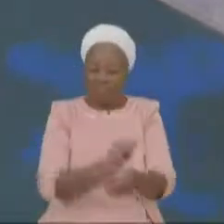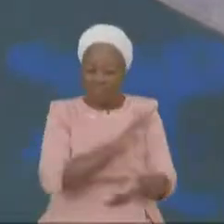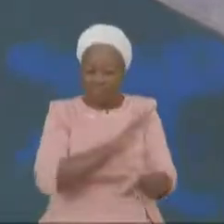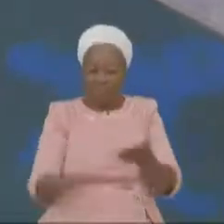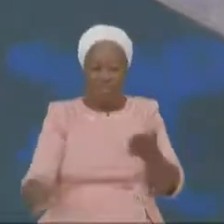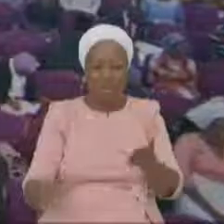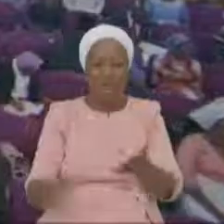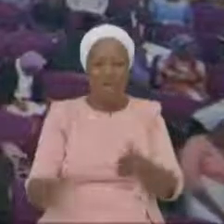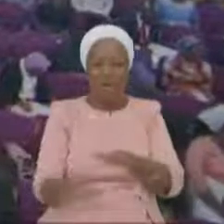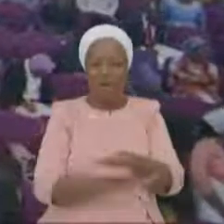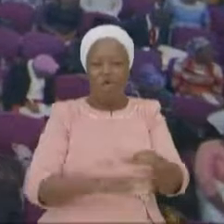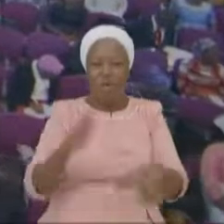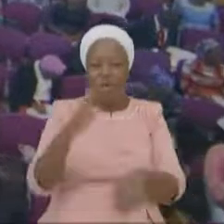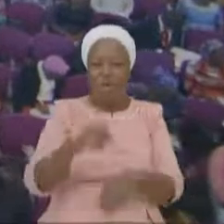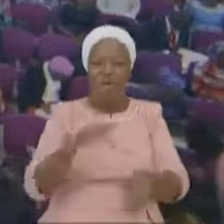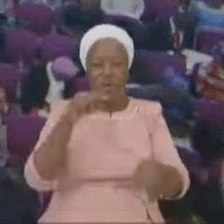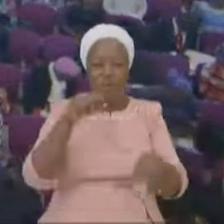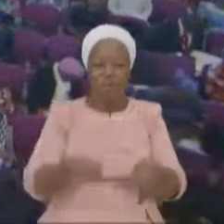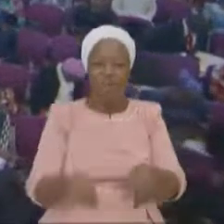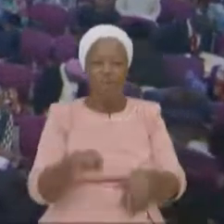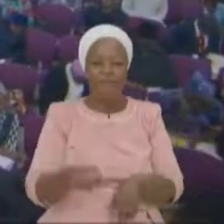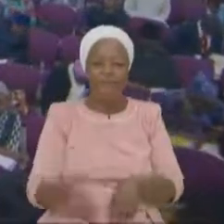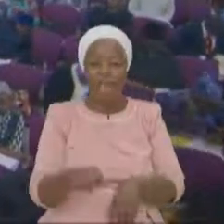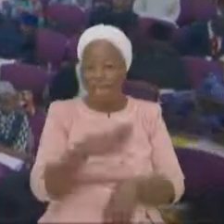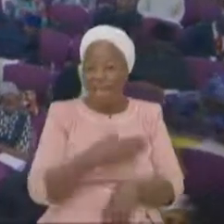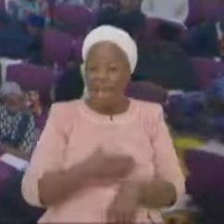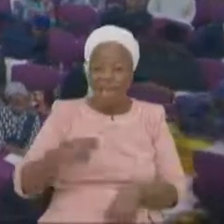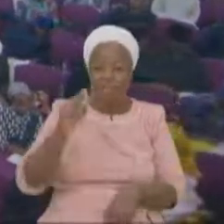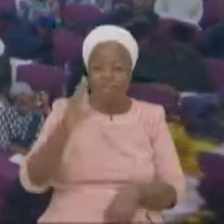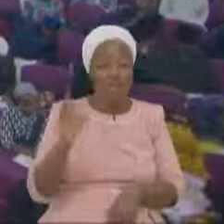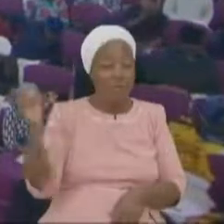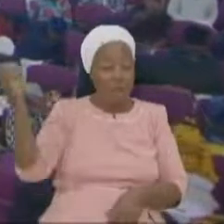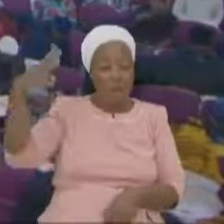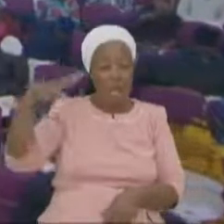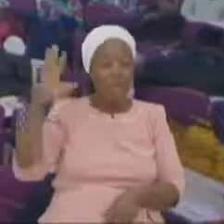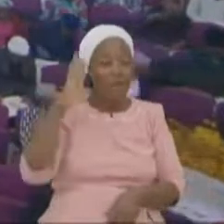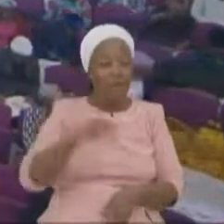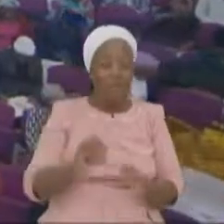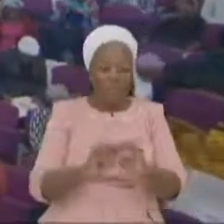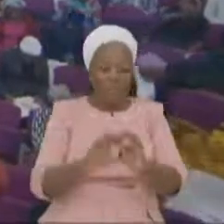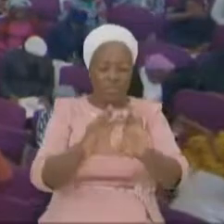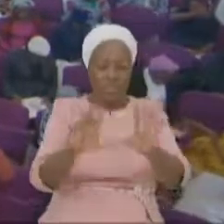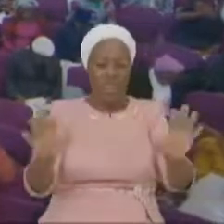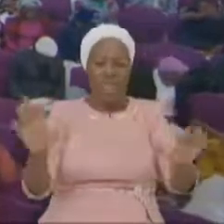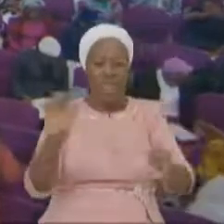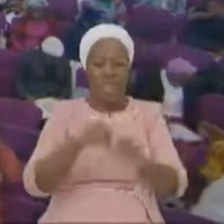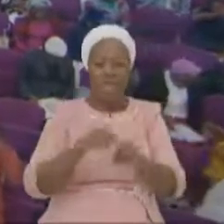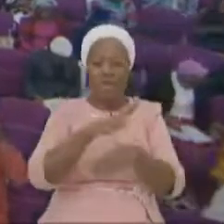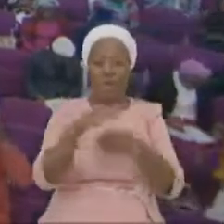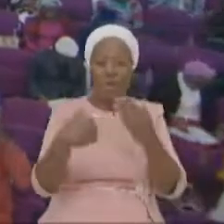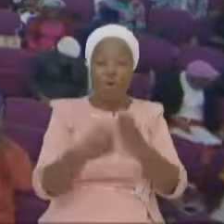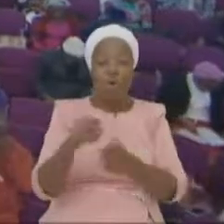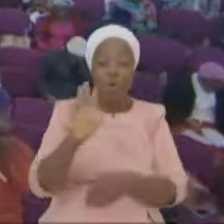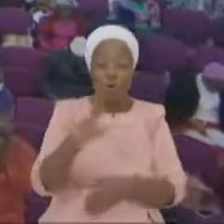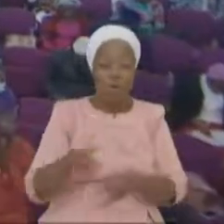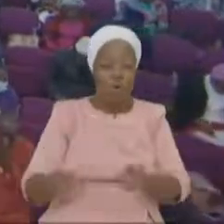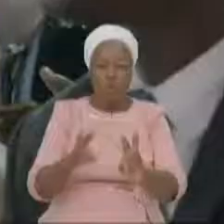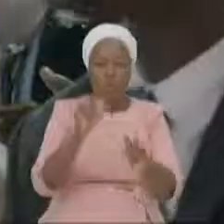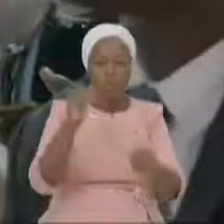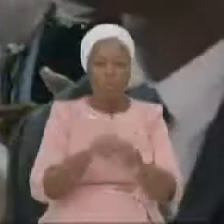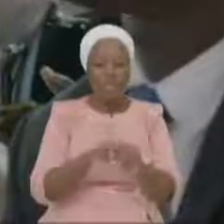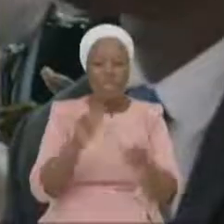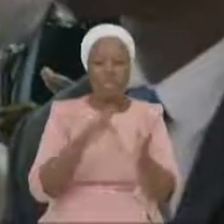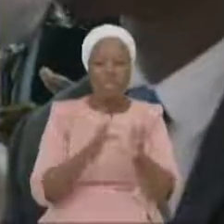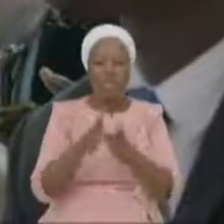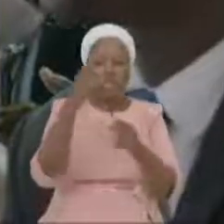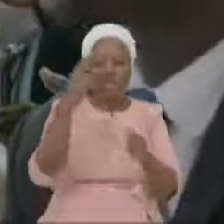your feet. And your light will shine in all your ways in Jesus'